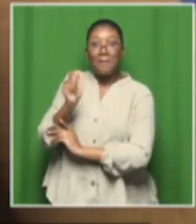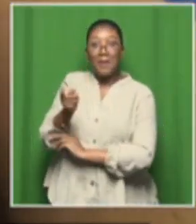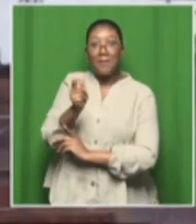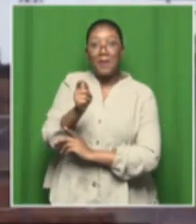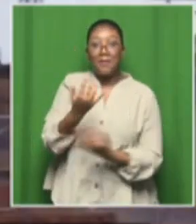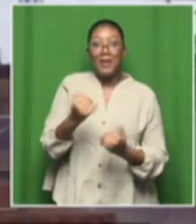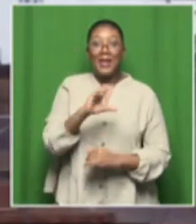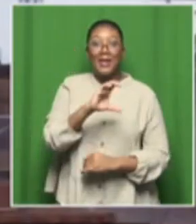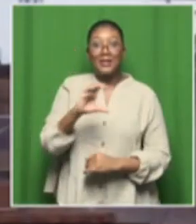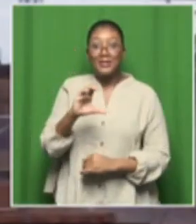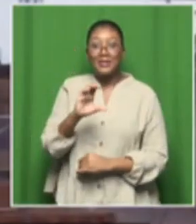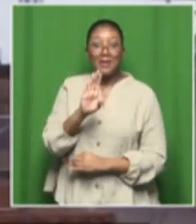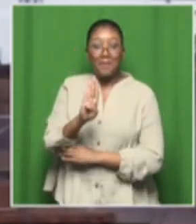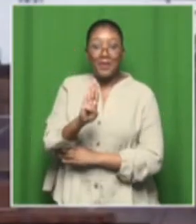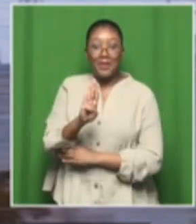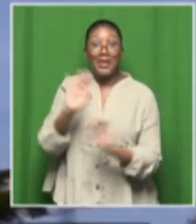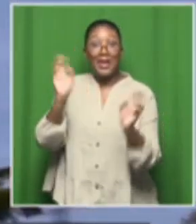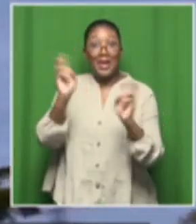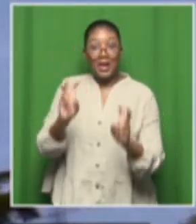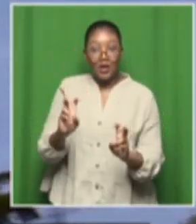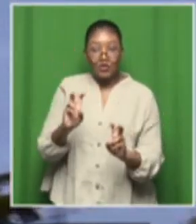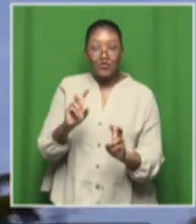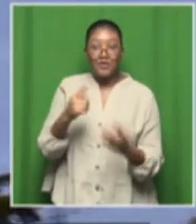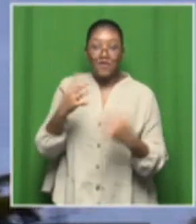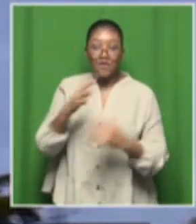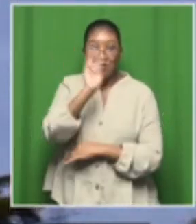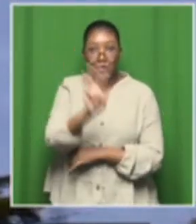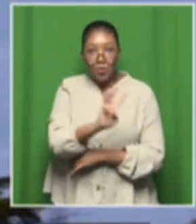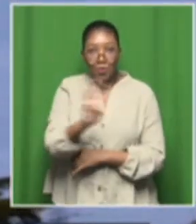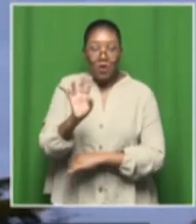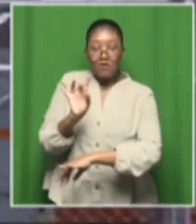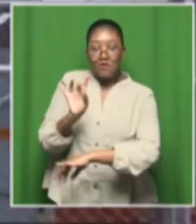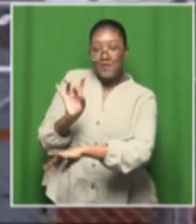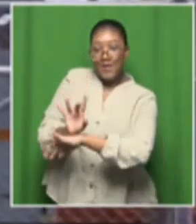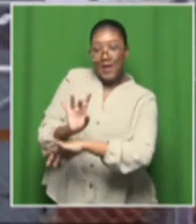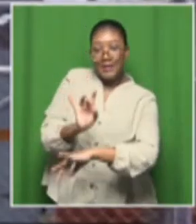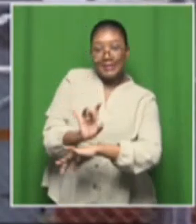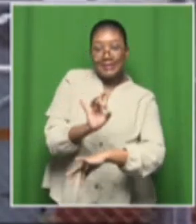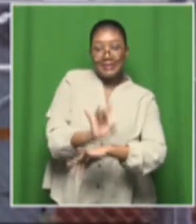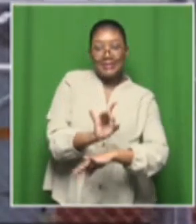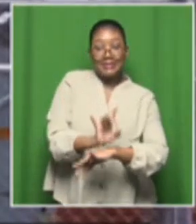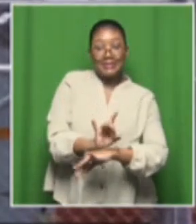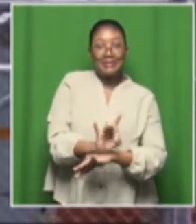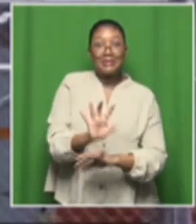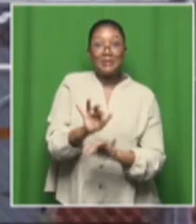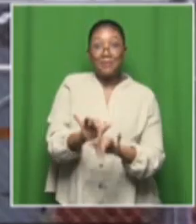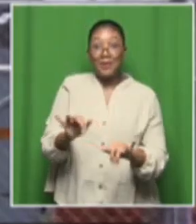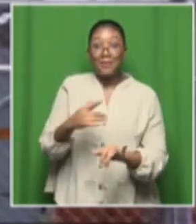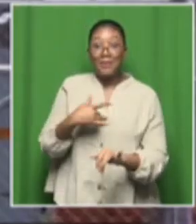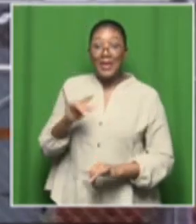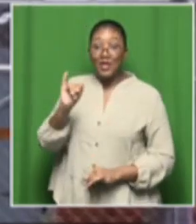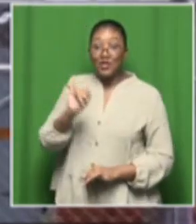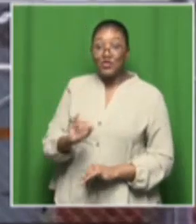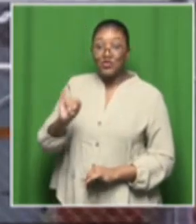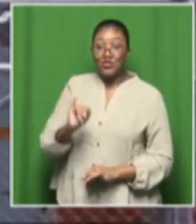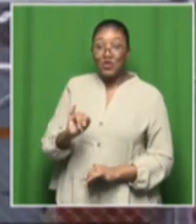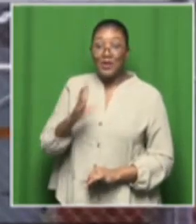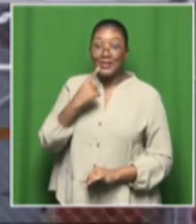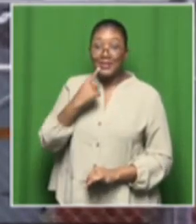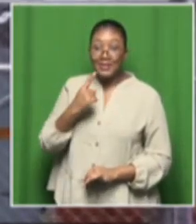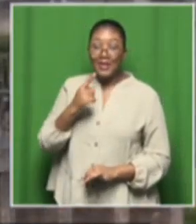CBI Electric Low Voltage says despite these efforts, insurance companies have adopted a